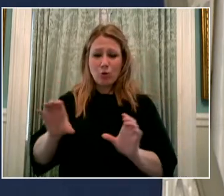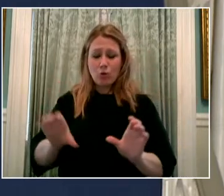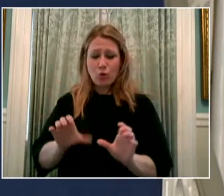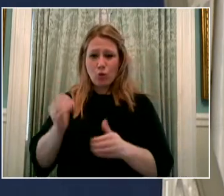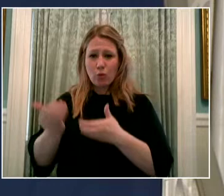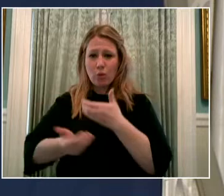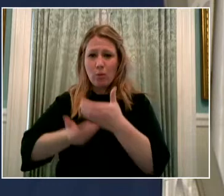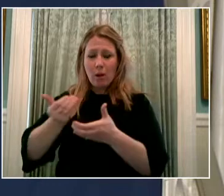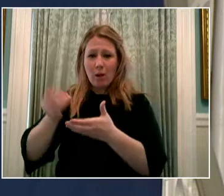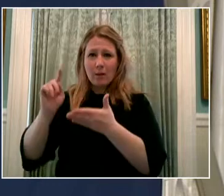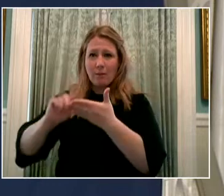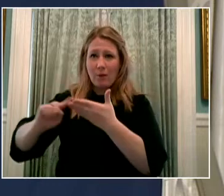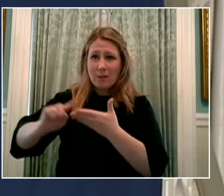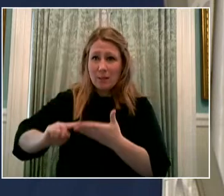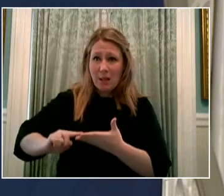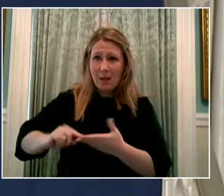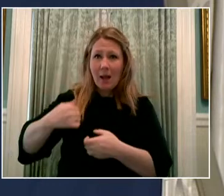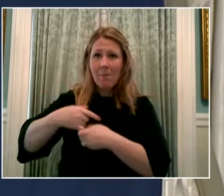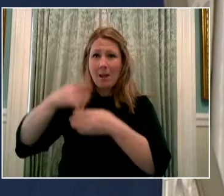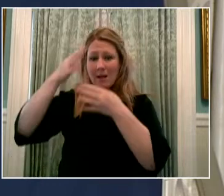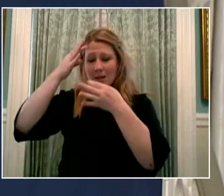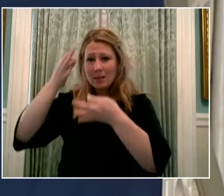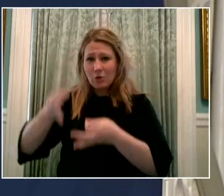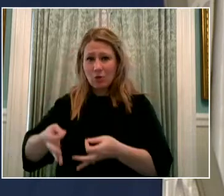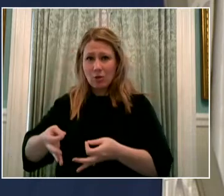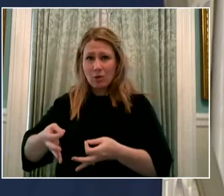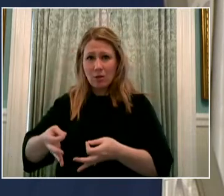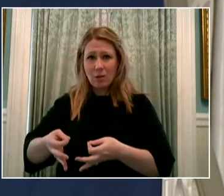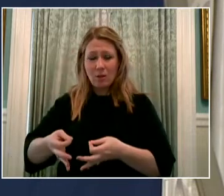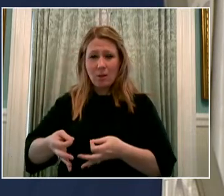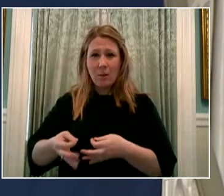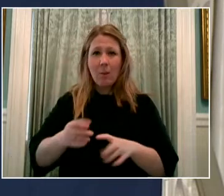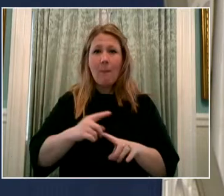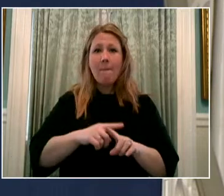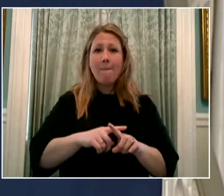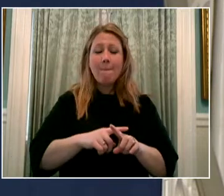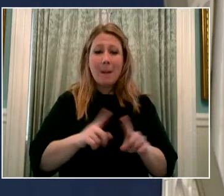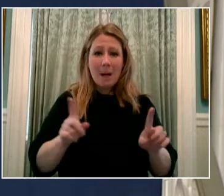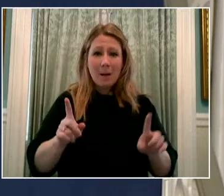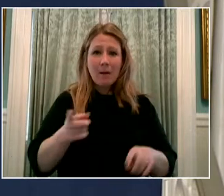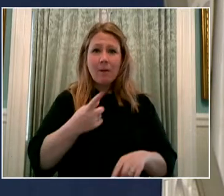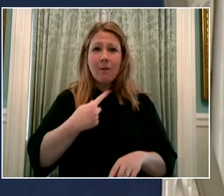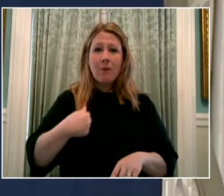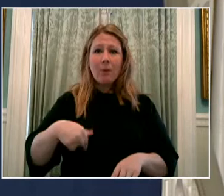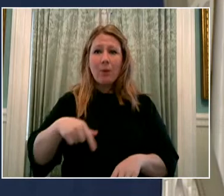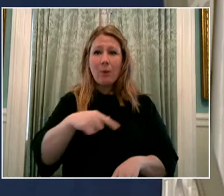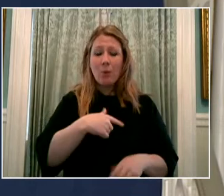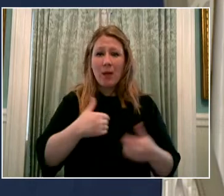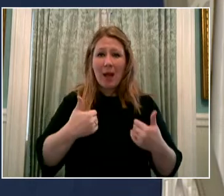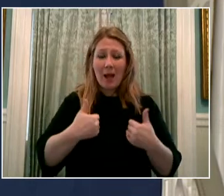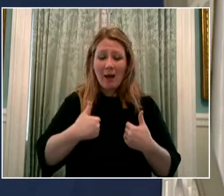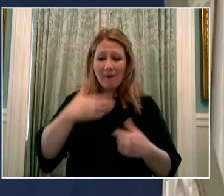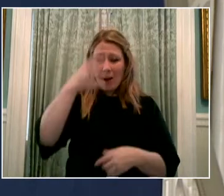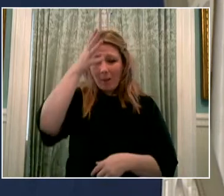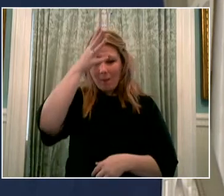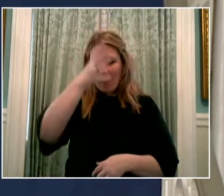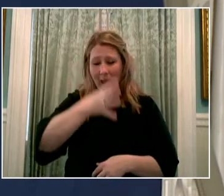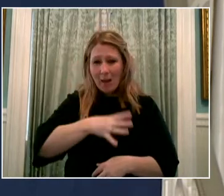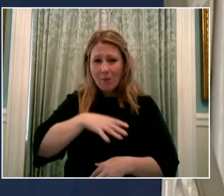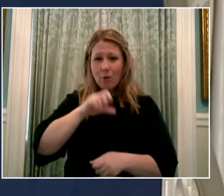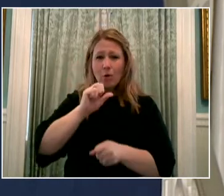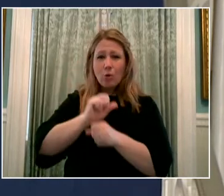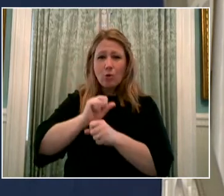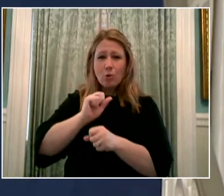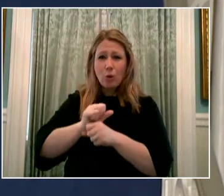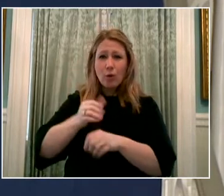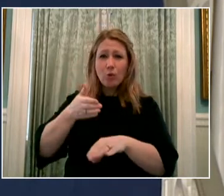going to take away from the fact that we have a man of over 30 years. He has put his life on